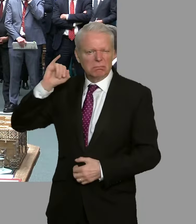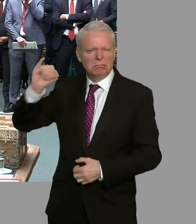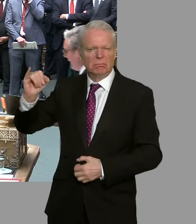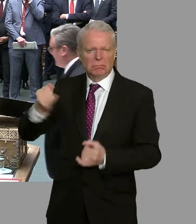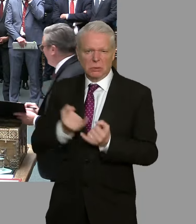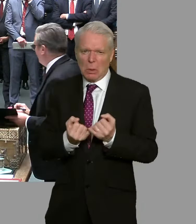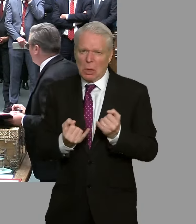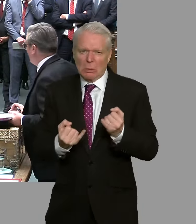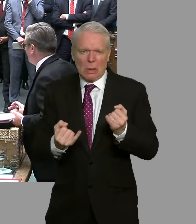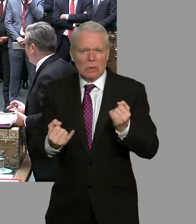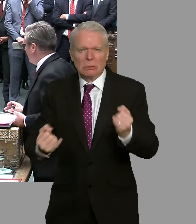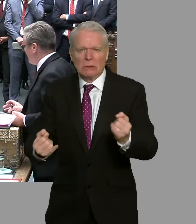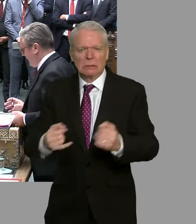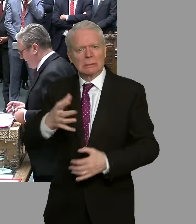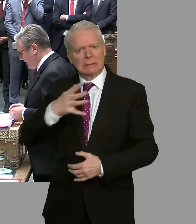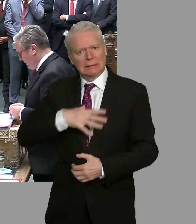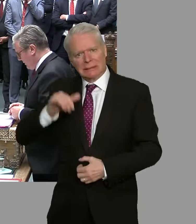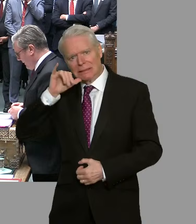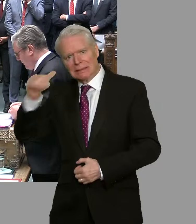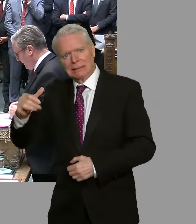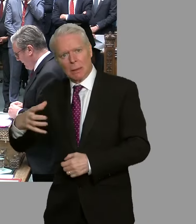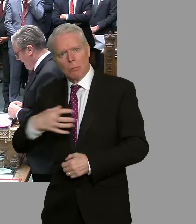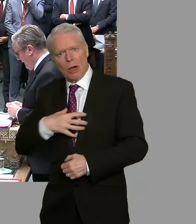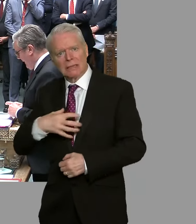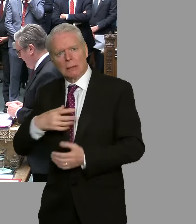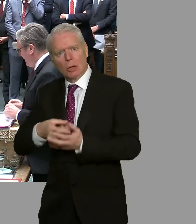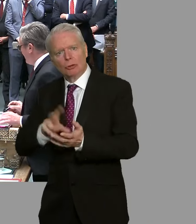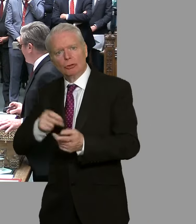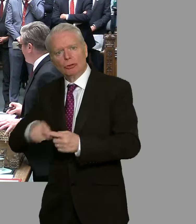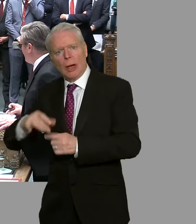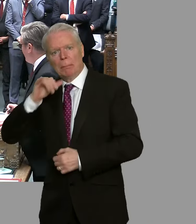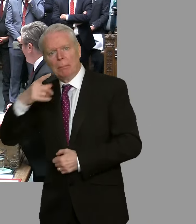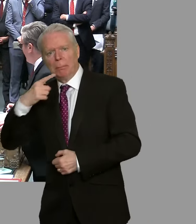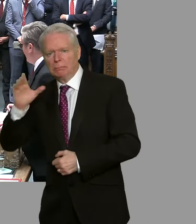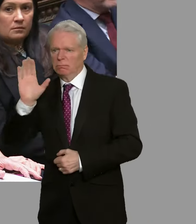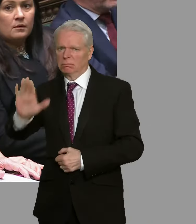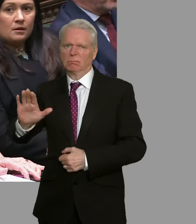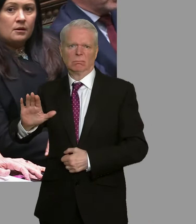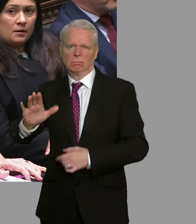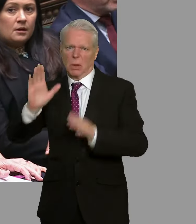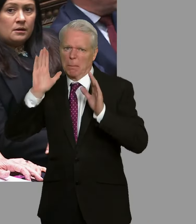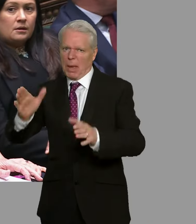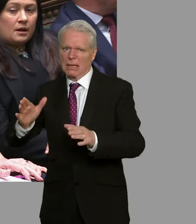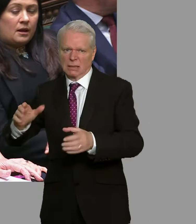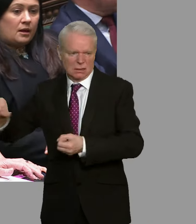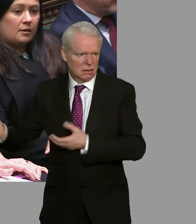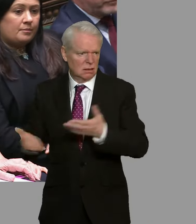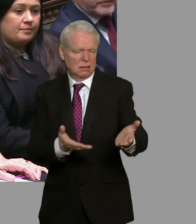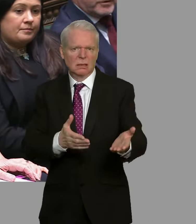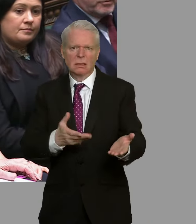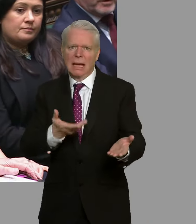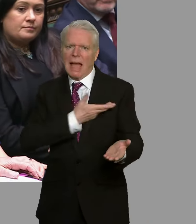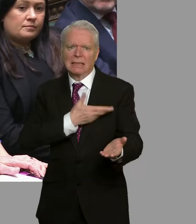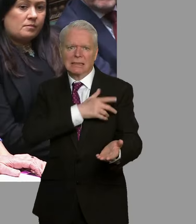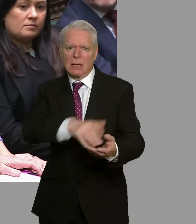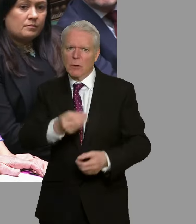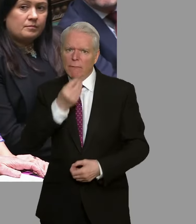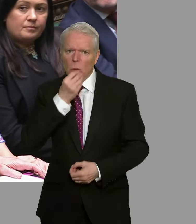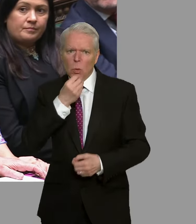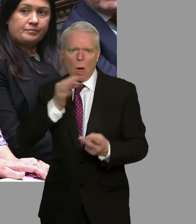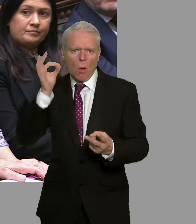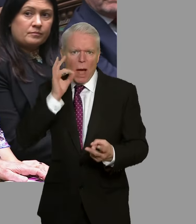Minister. Well, I thank him for raising this because the situation in Gaza is simply intolerable and getting